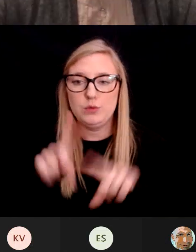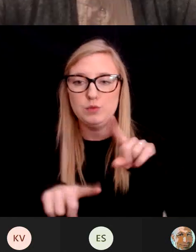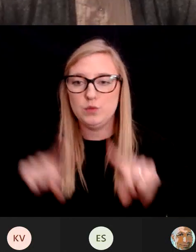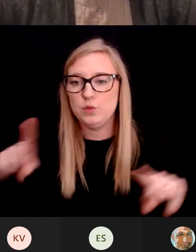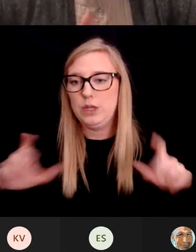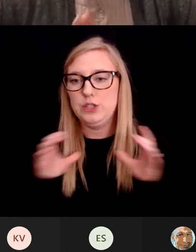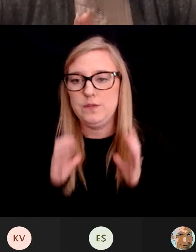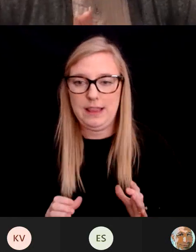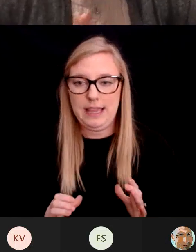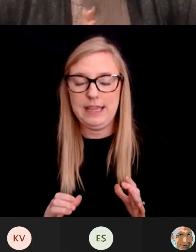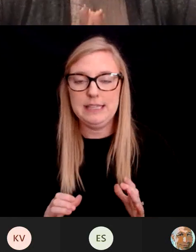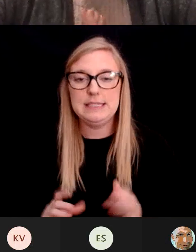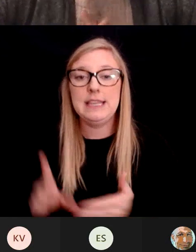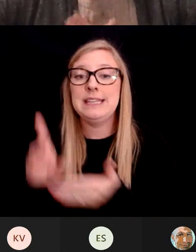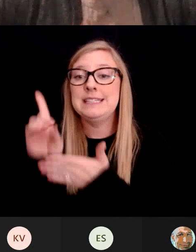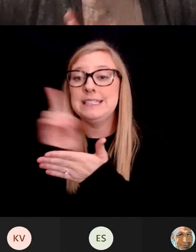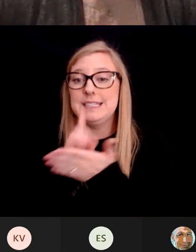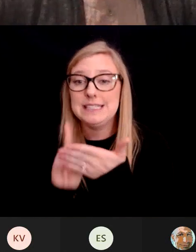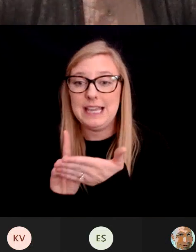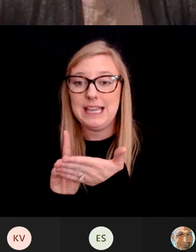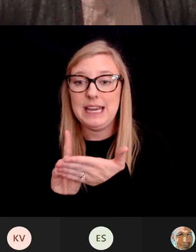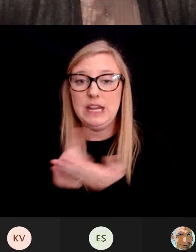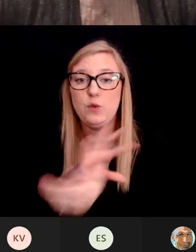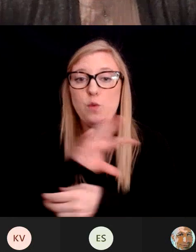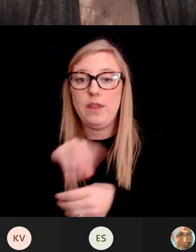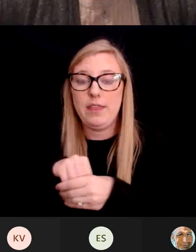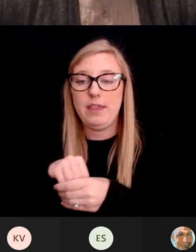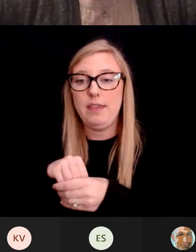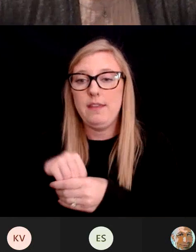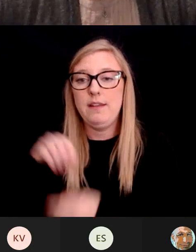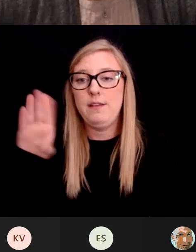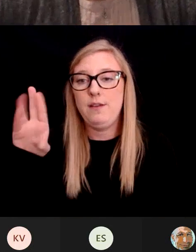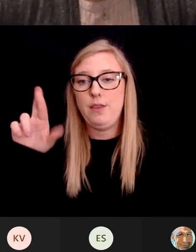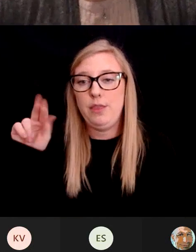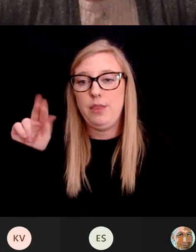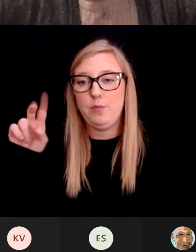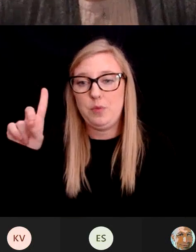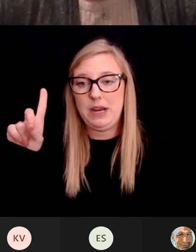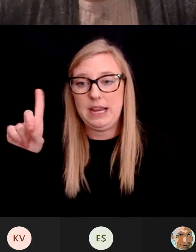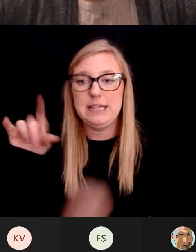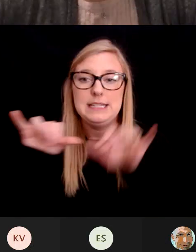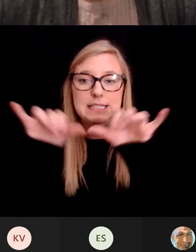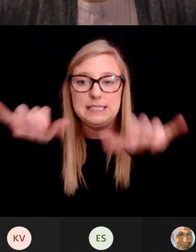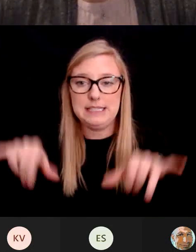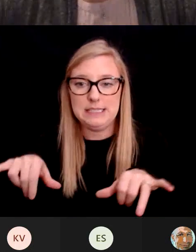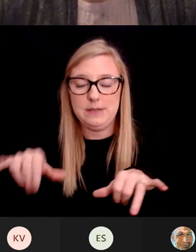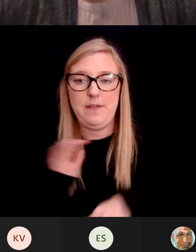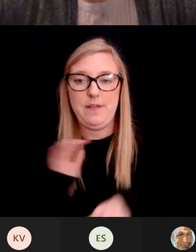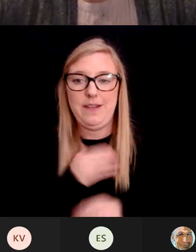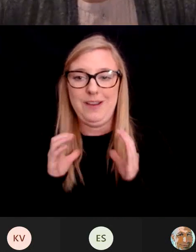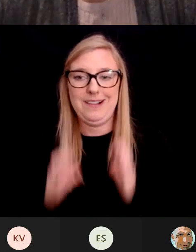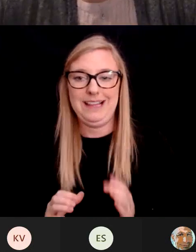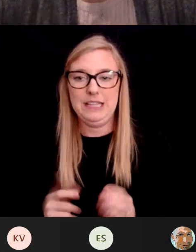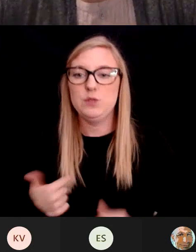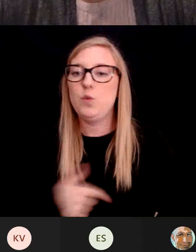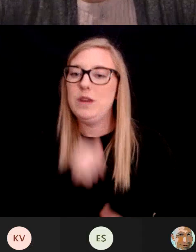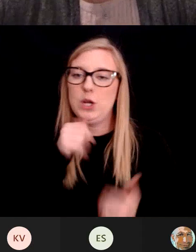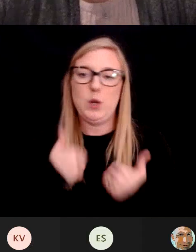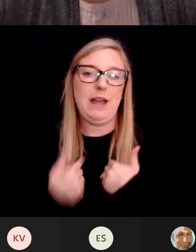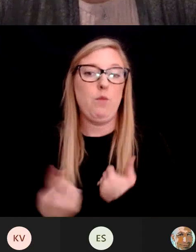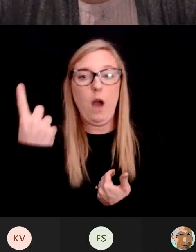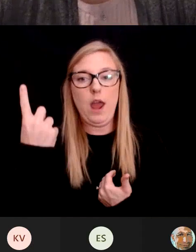and designing within the brand systems of those clients. So we don't have one design